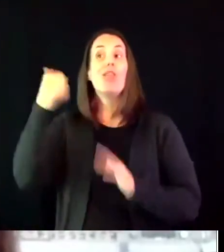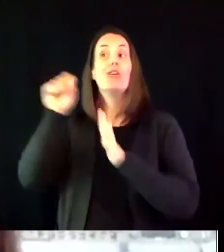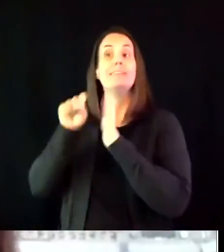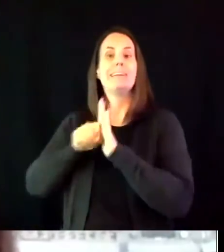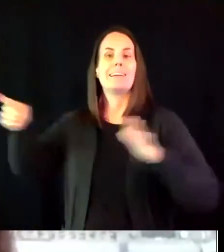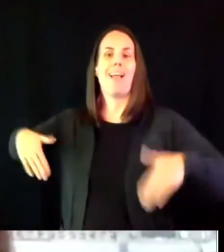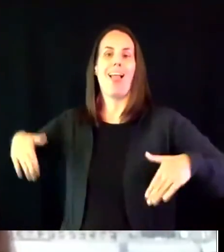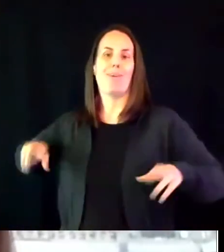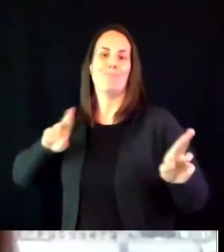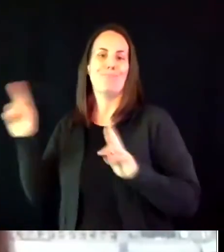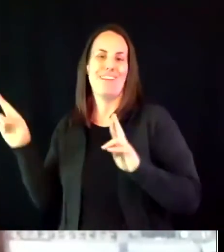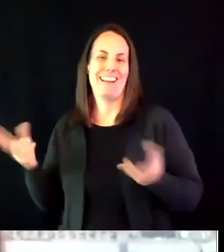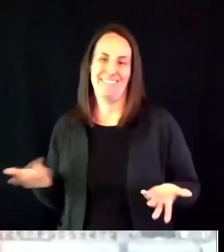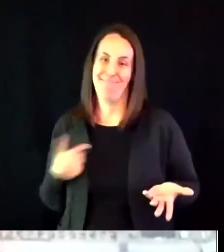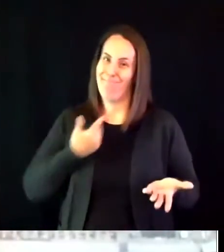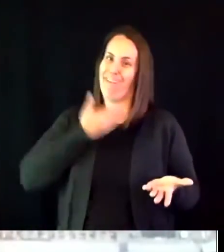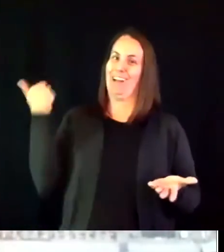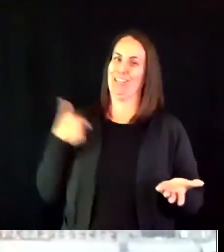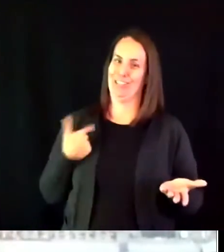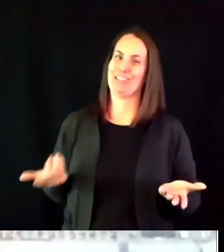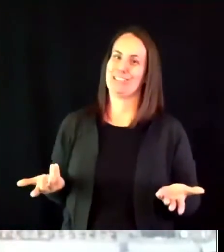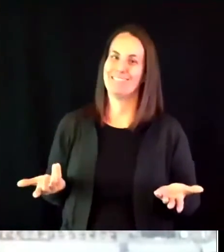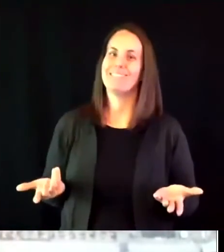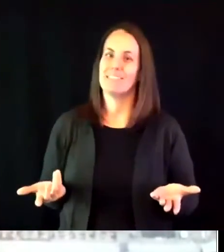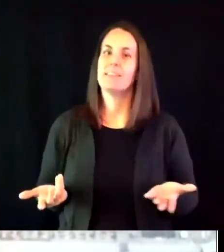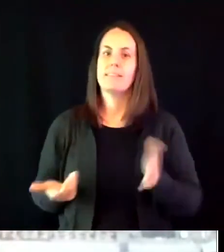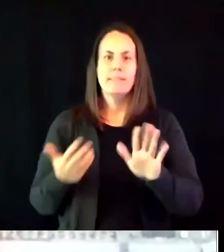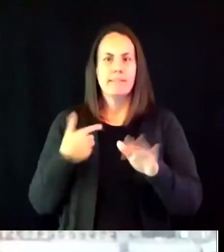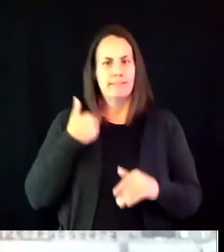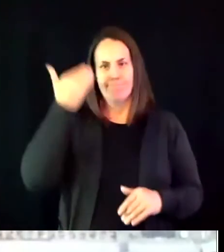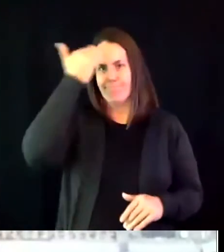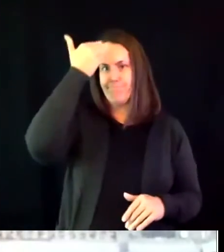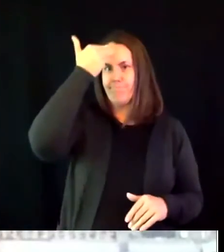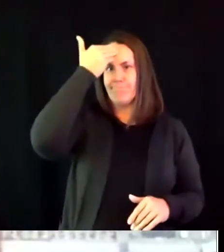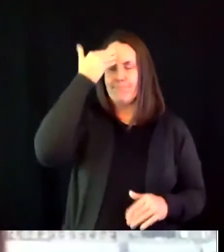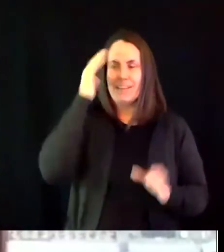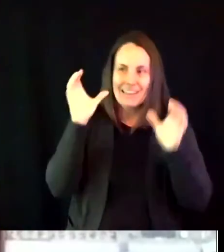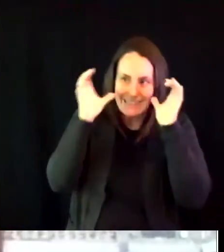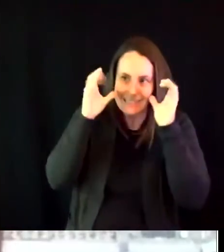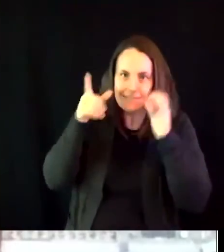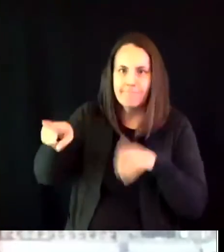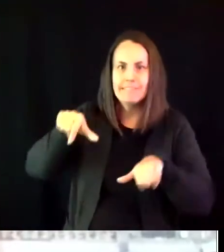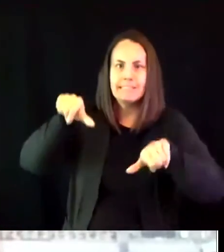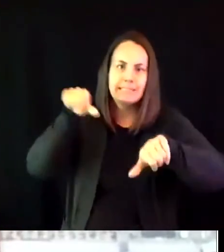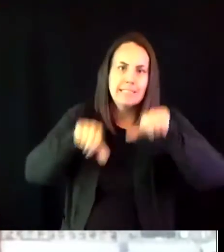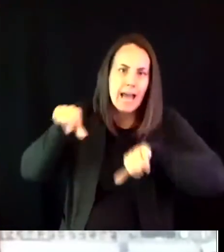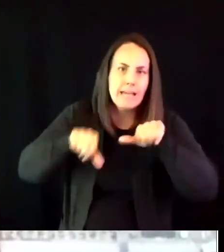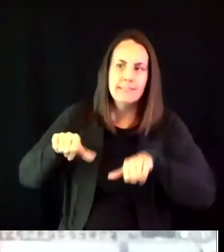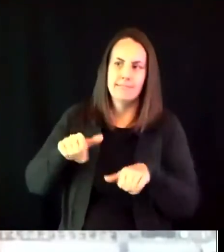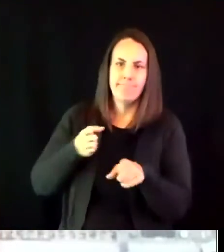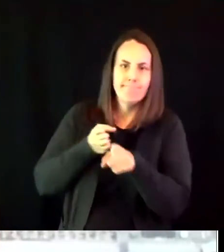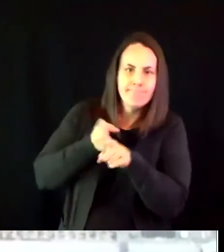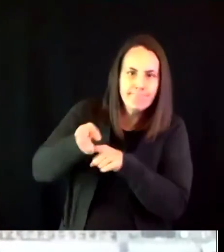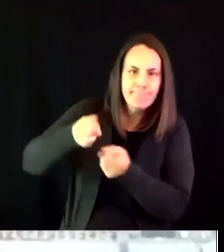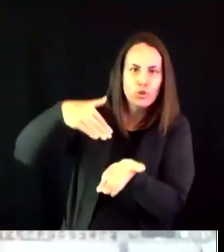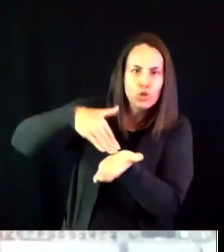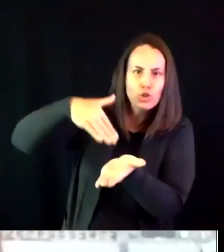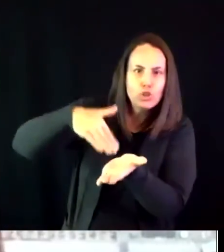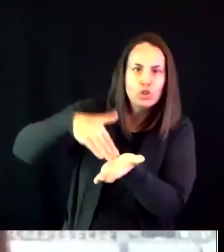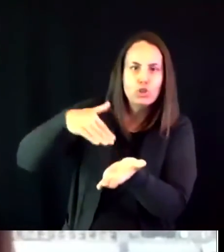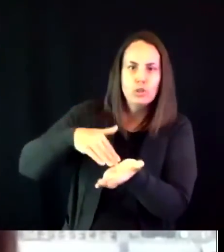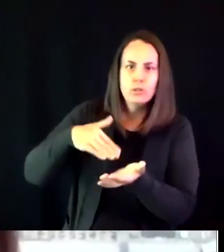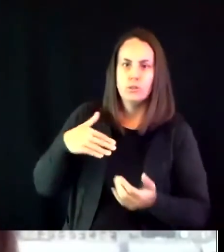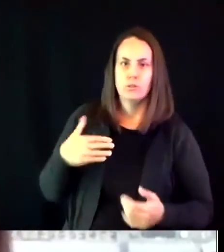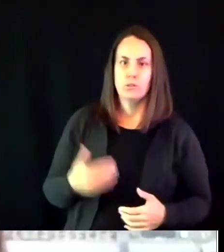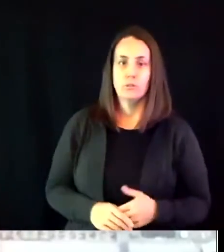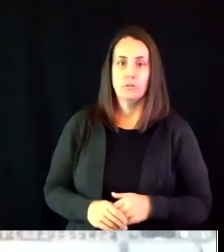having that foresight to listen to the medical experts to say, We're not taking the ACF down until there